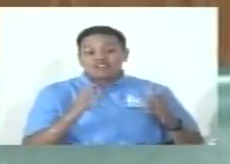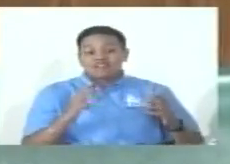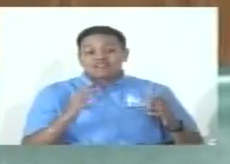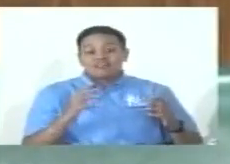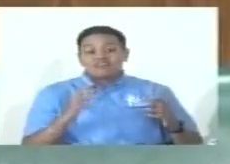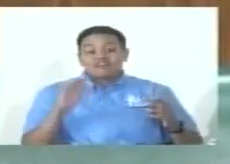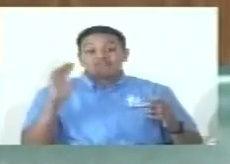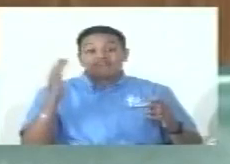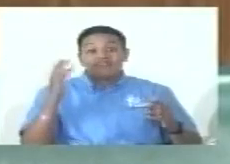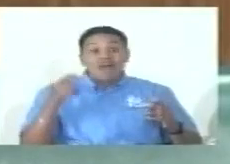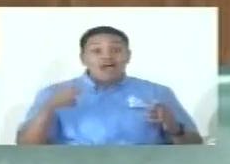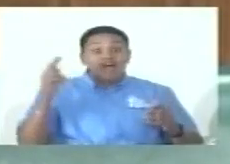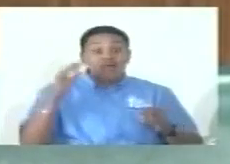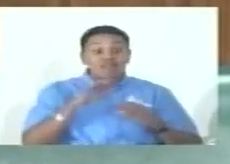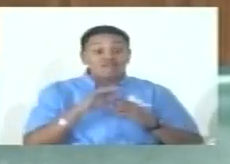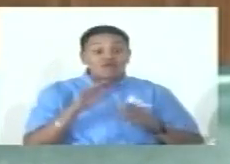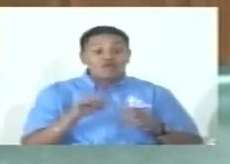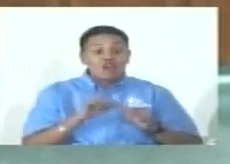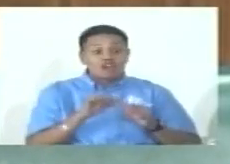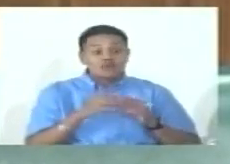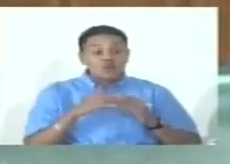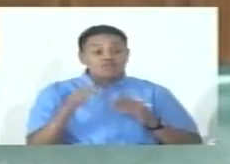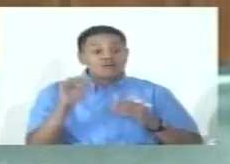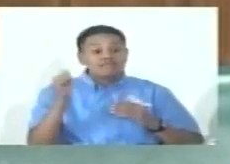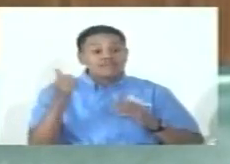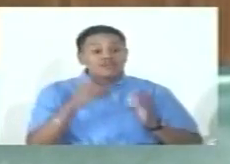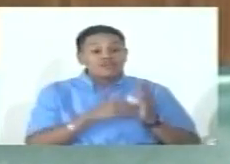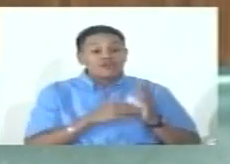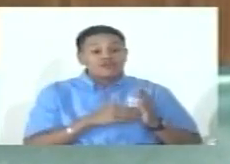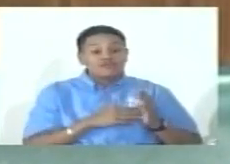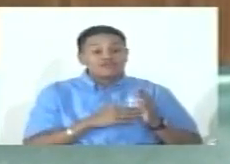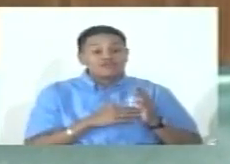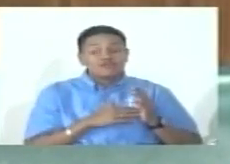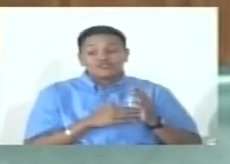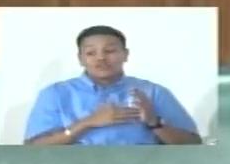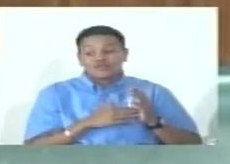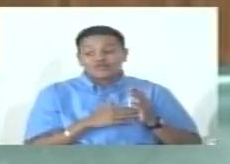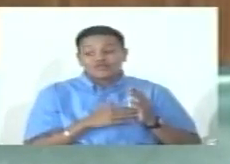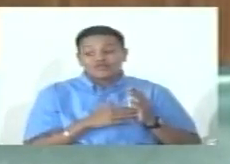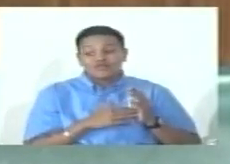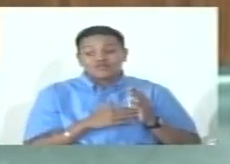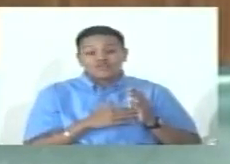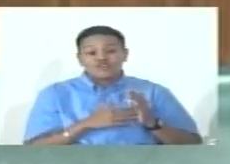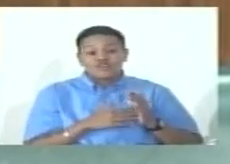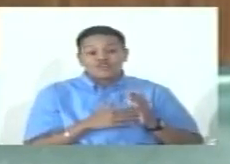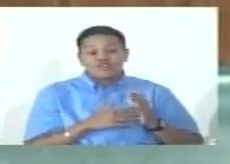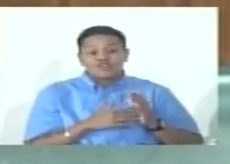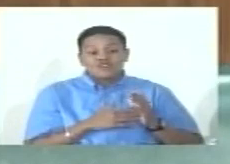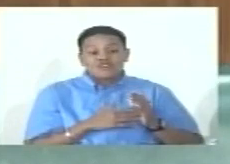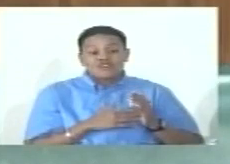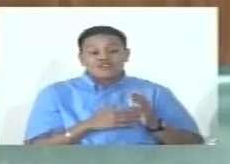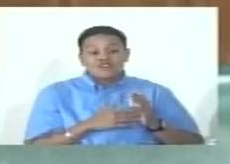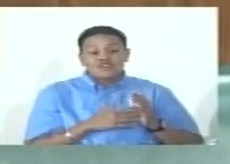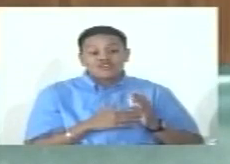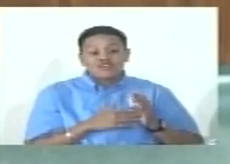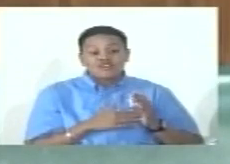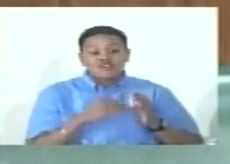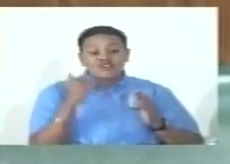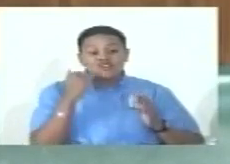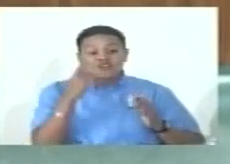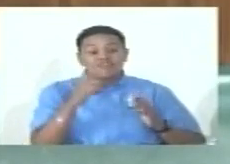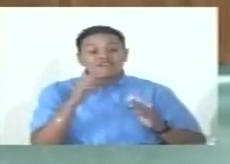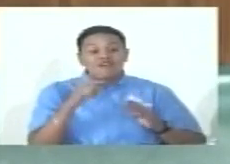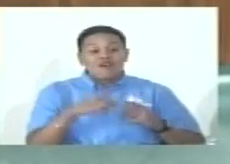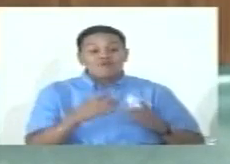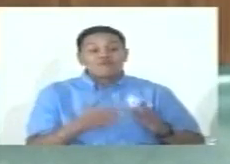Consistently over 10,000. So if our opponent was running in 50 other